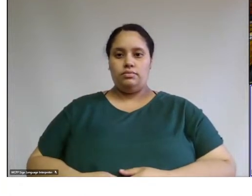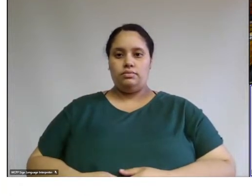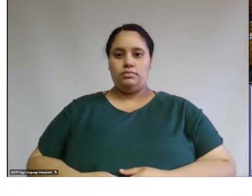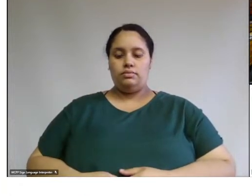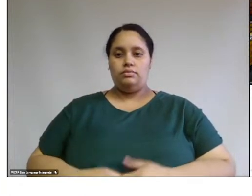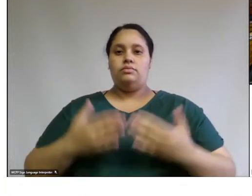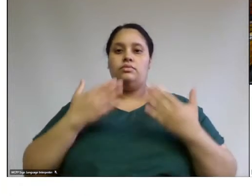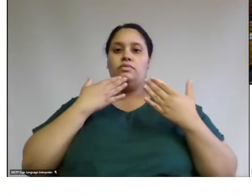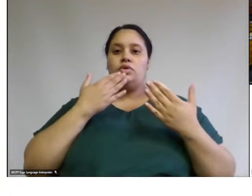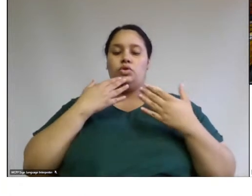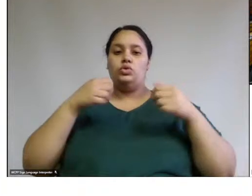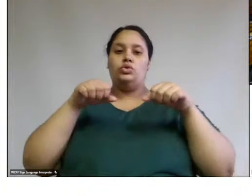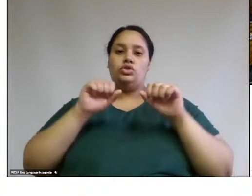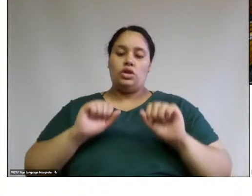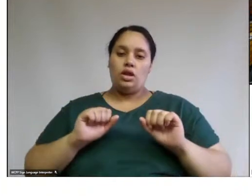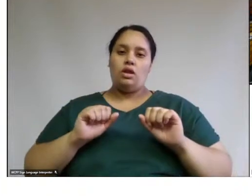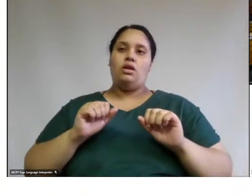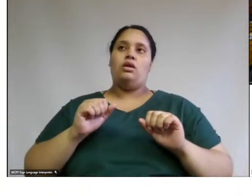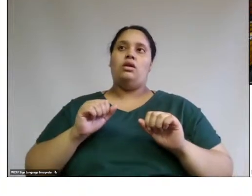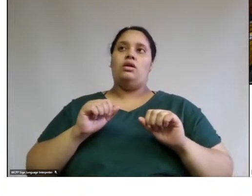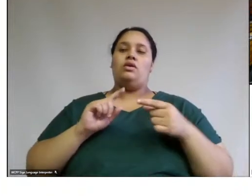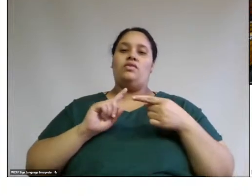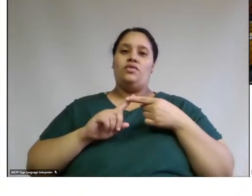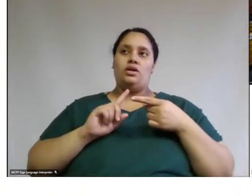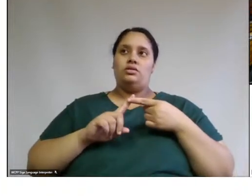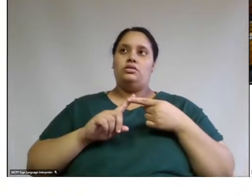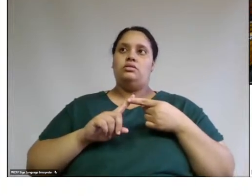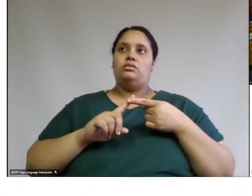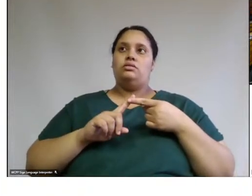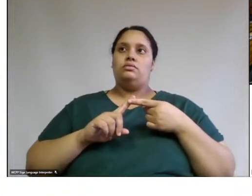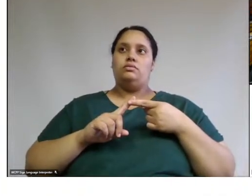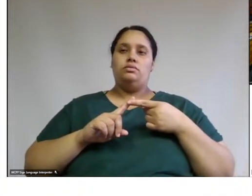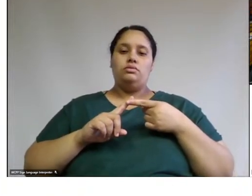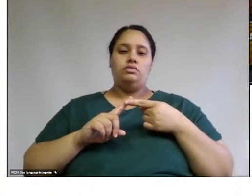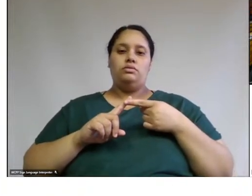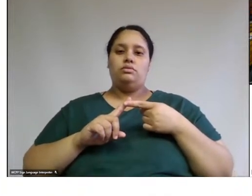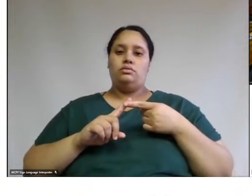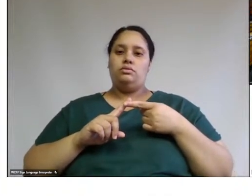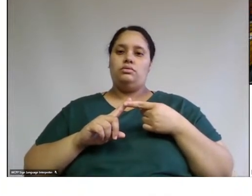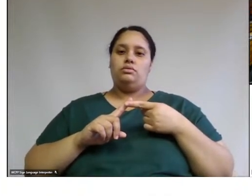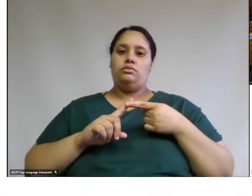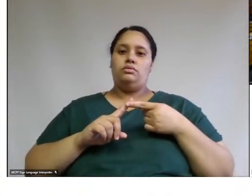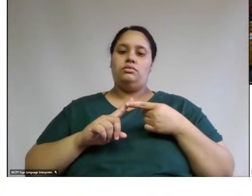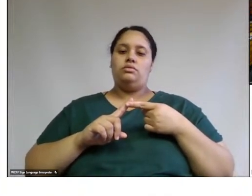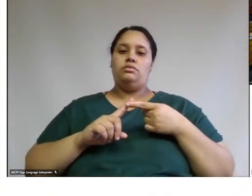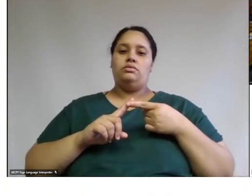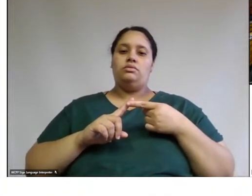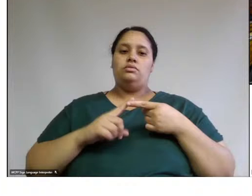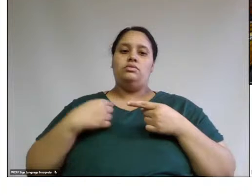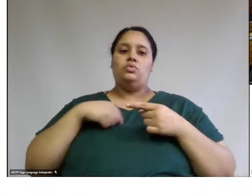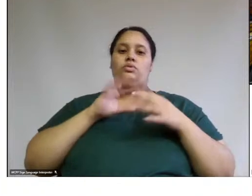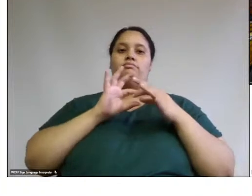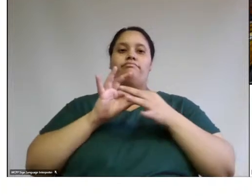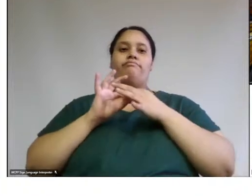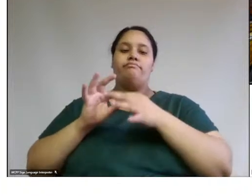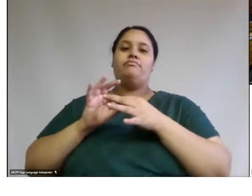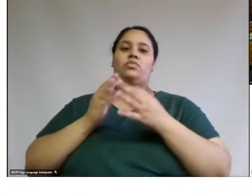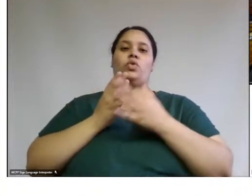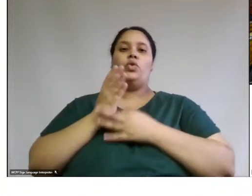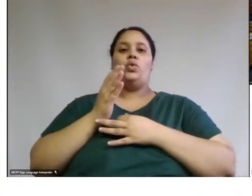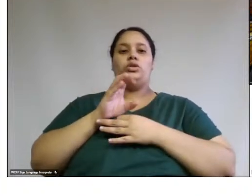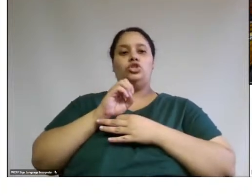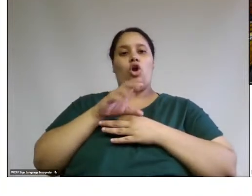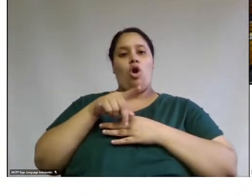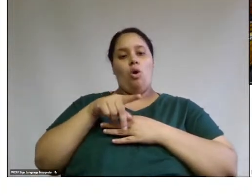Thank you, Chairperson. I think firstly, we do welcome an engagement via the SCOPA with the department